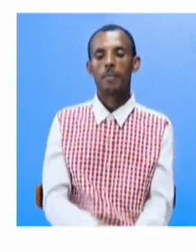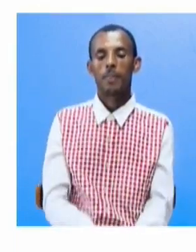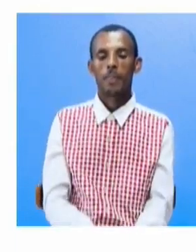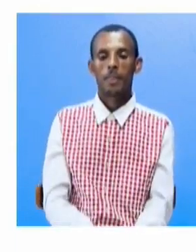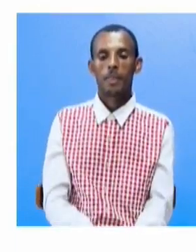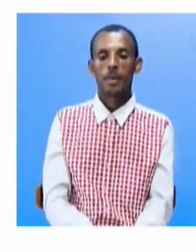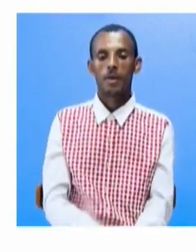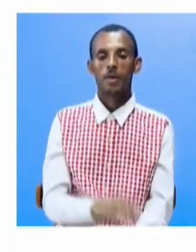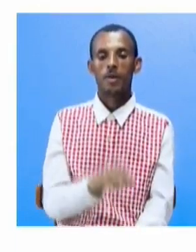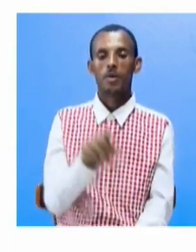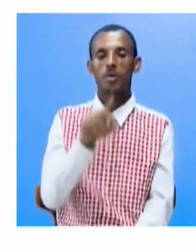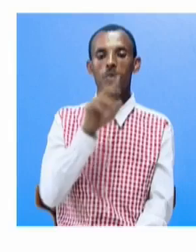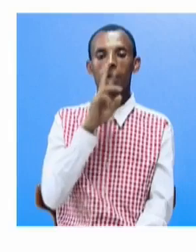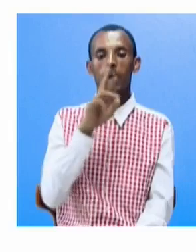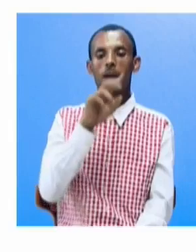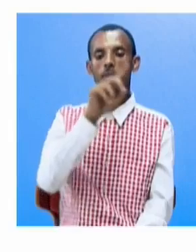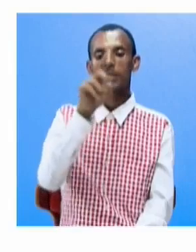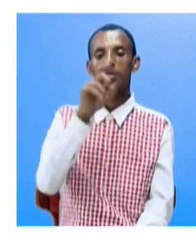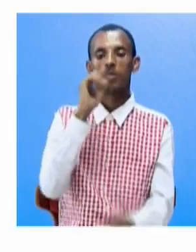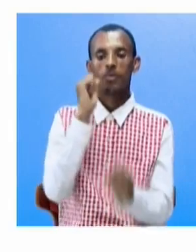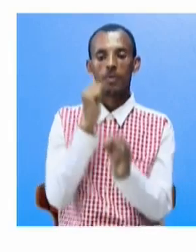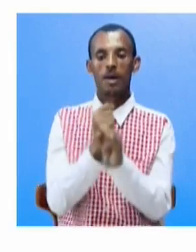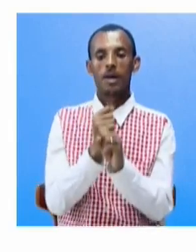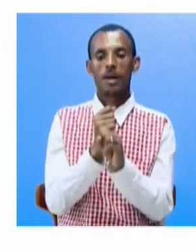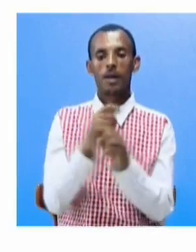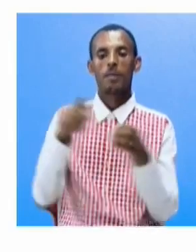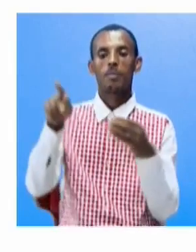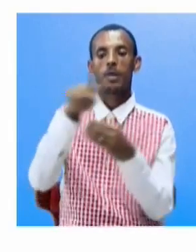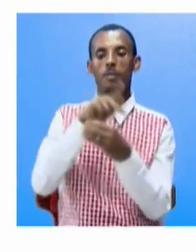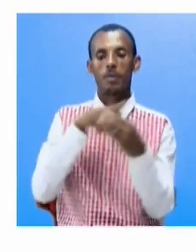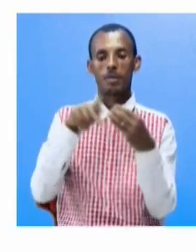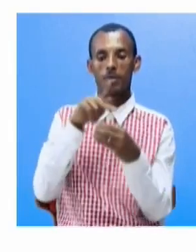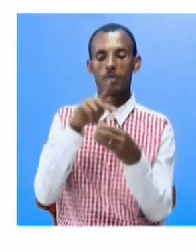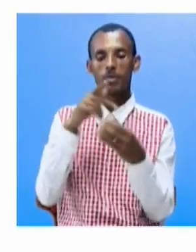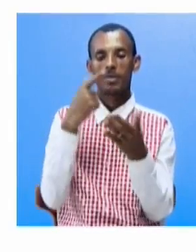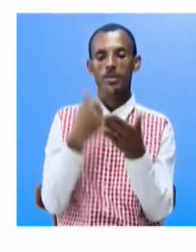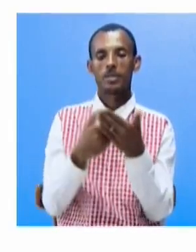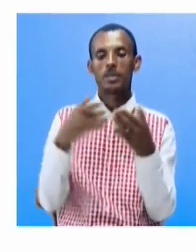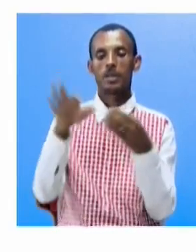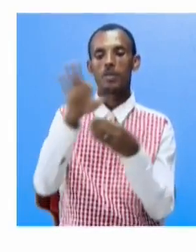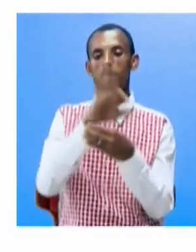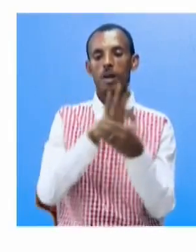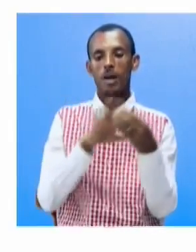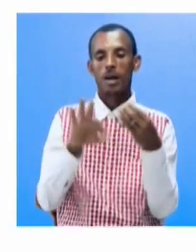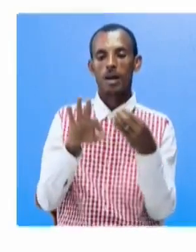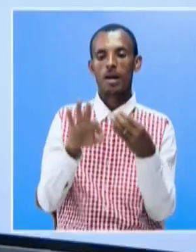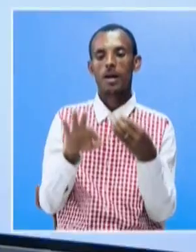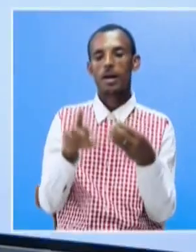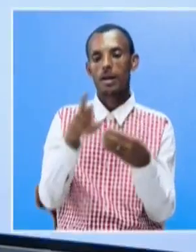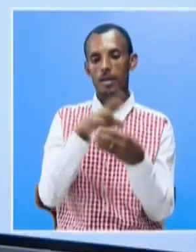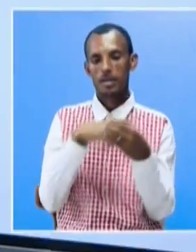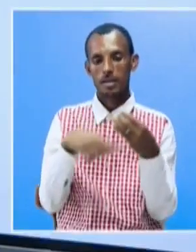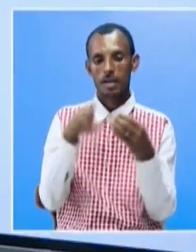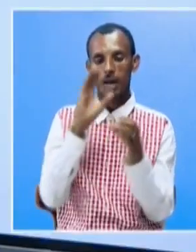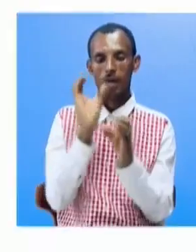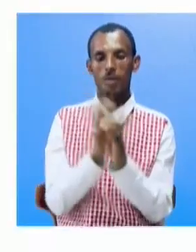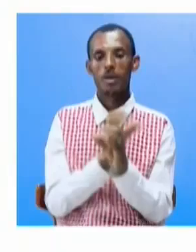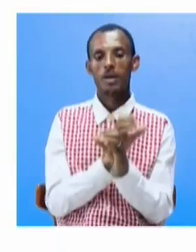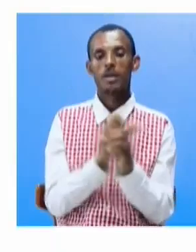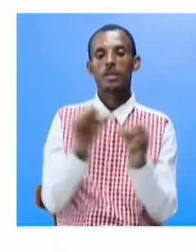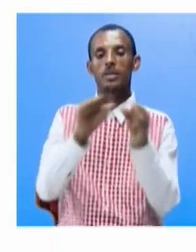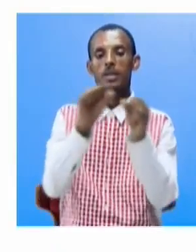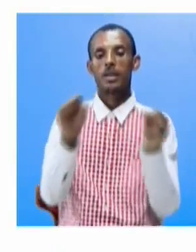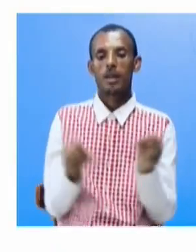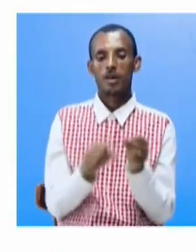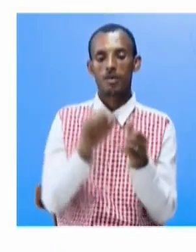So you are asked to find the perimeter of the circular region. Okay. One last question. Calculate the area of the shaded region